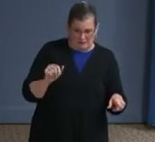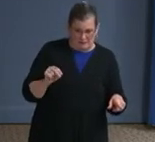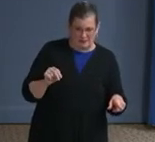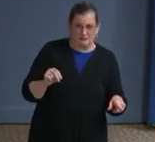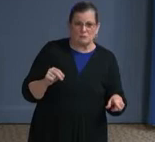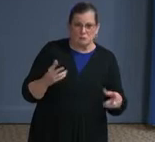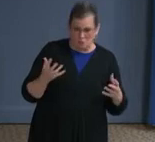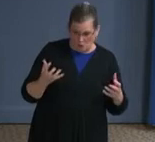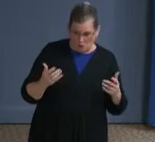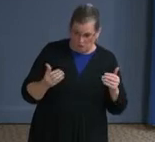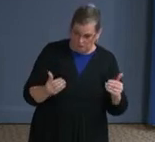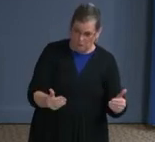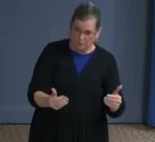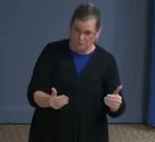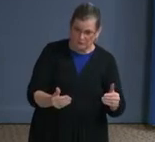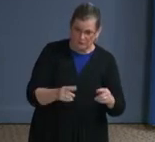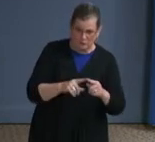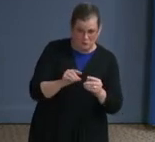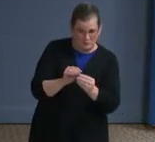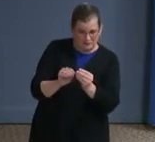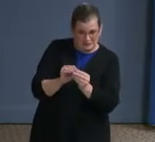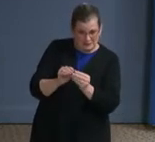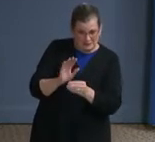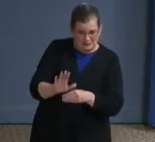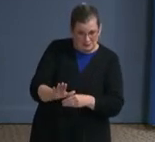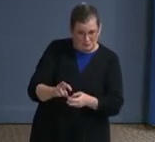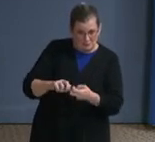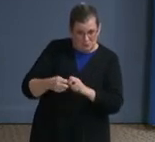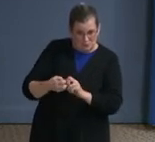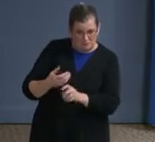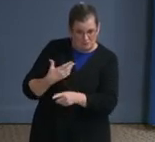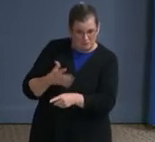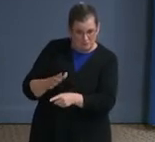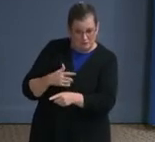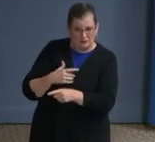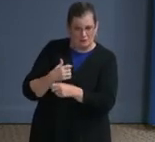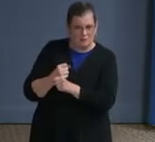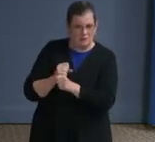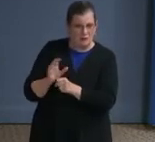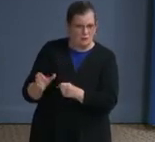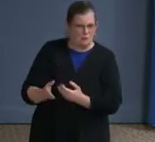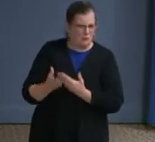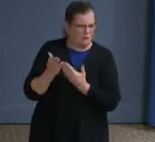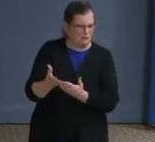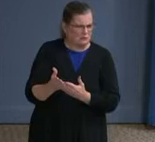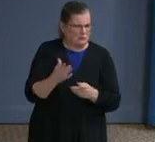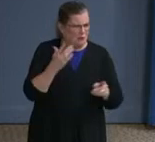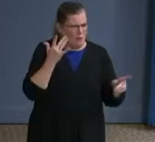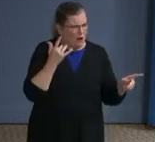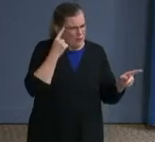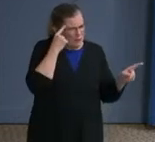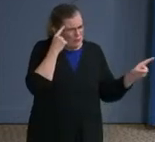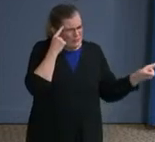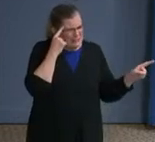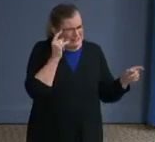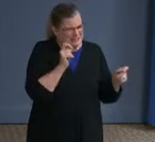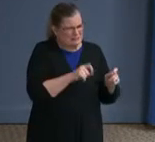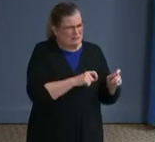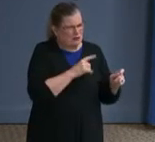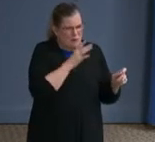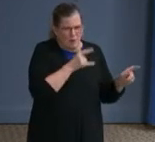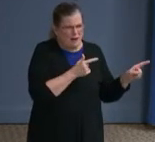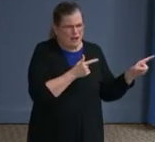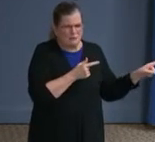fix those problems that I just mentioned. And why don't you think it's, regardless of the details of the bill, why do you not think it's